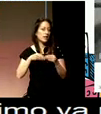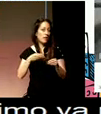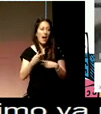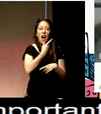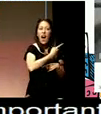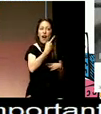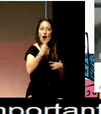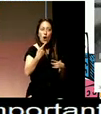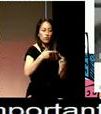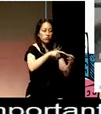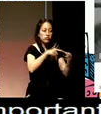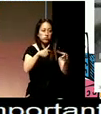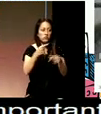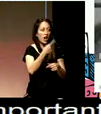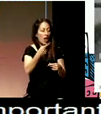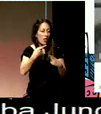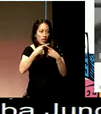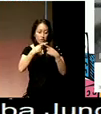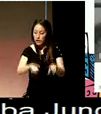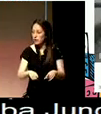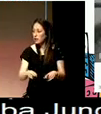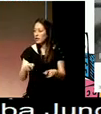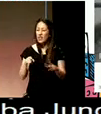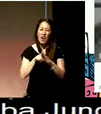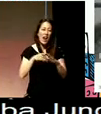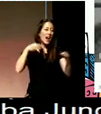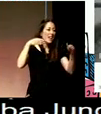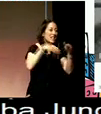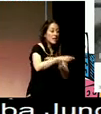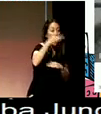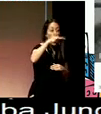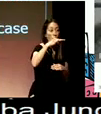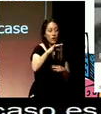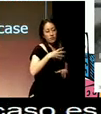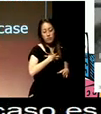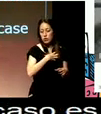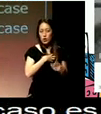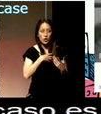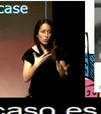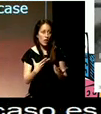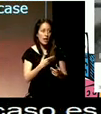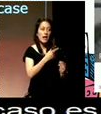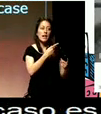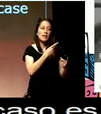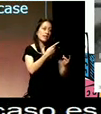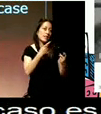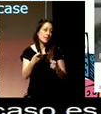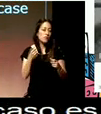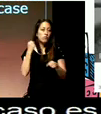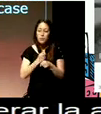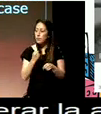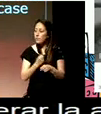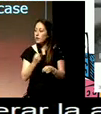says. Each case is different. We cannot generalize,